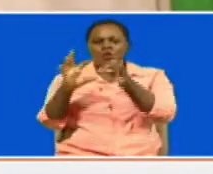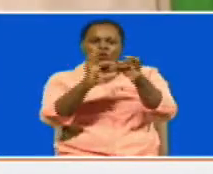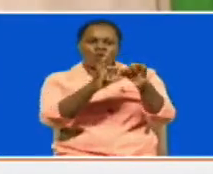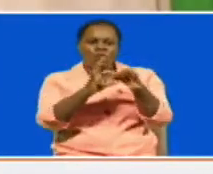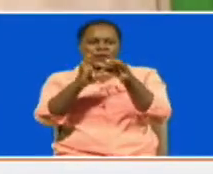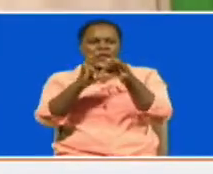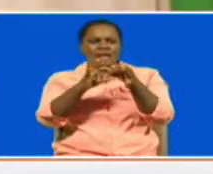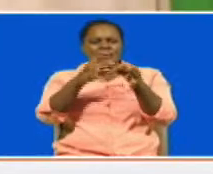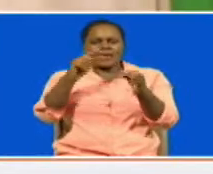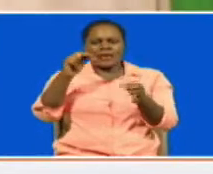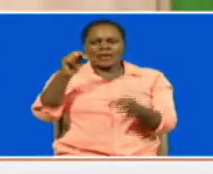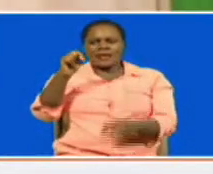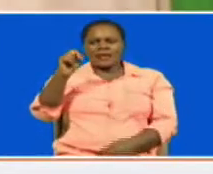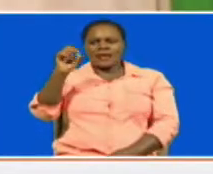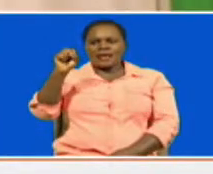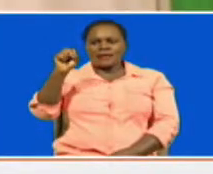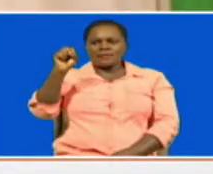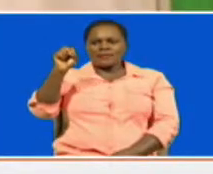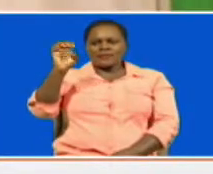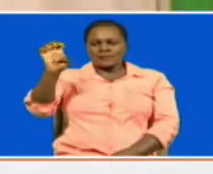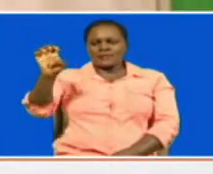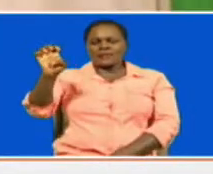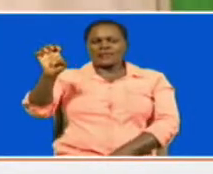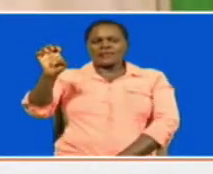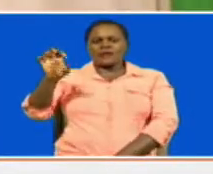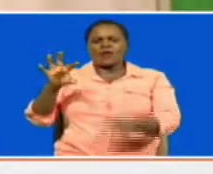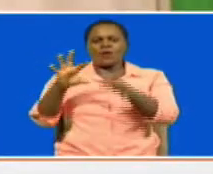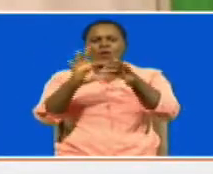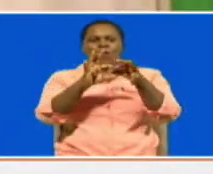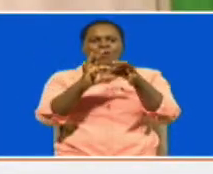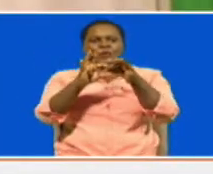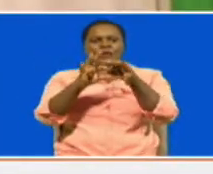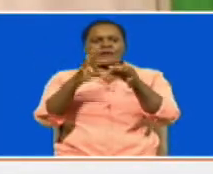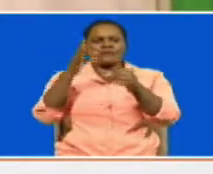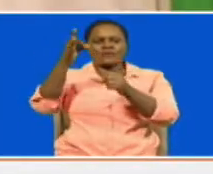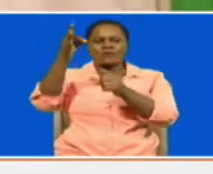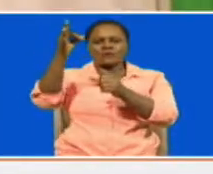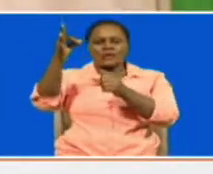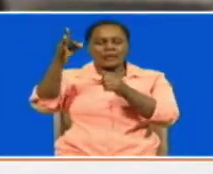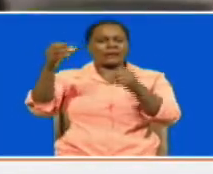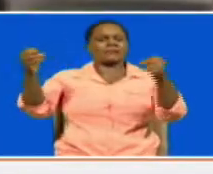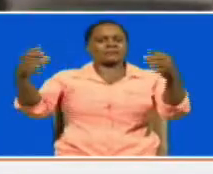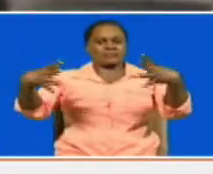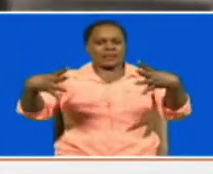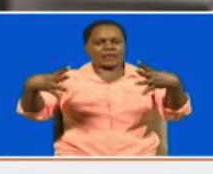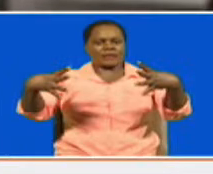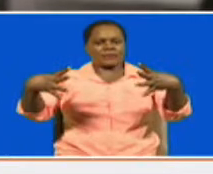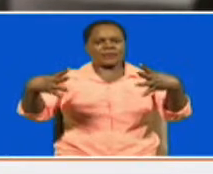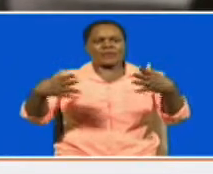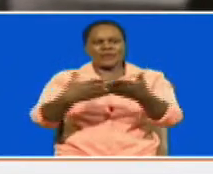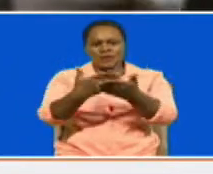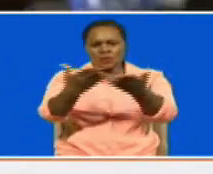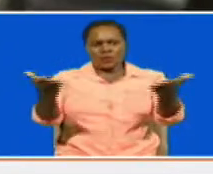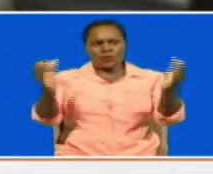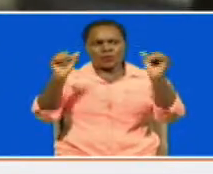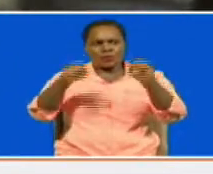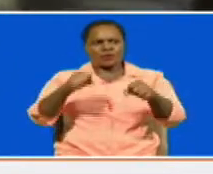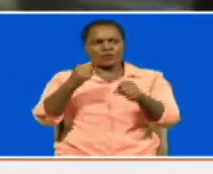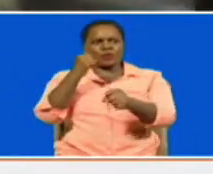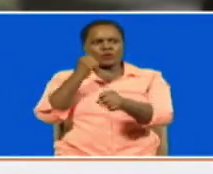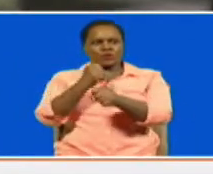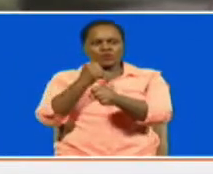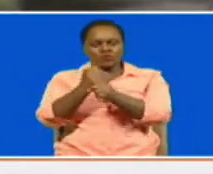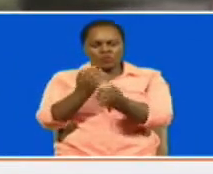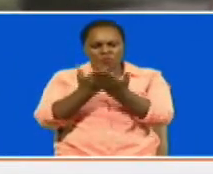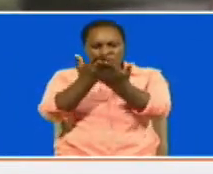and MSME. The cooperative future is bright. You should be able to make